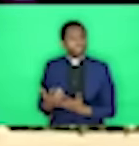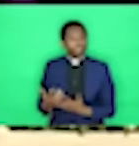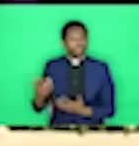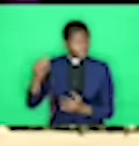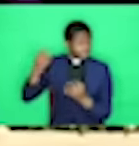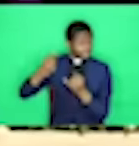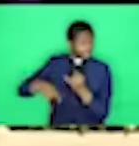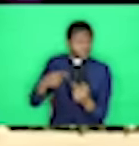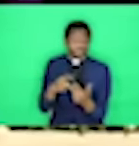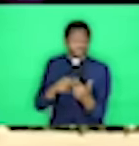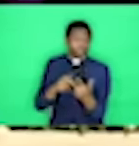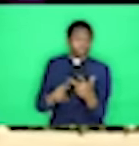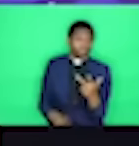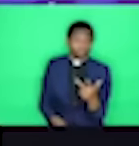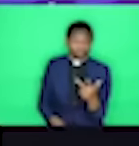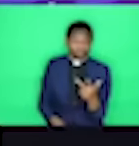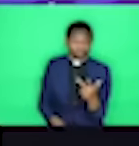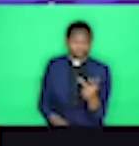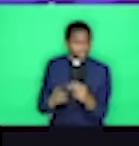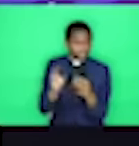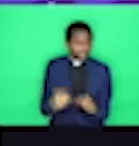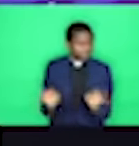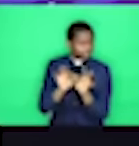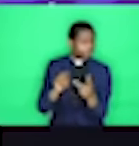Lastly, and the most important,